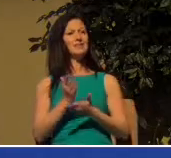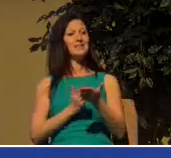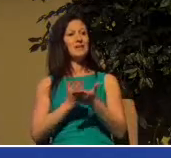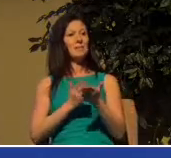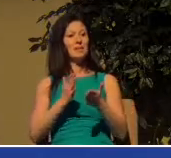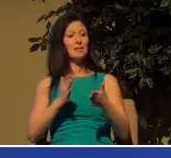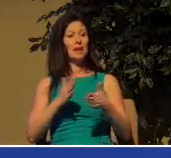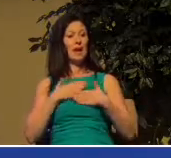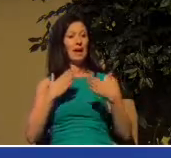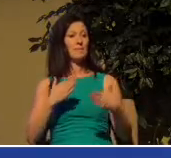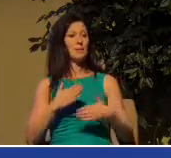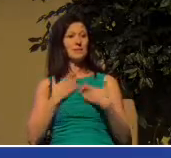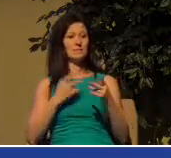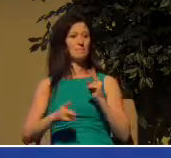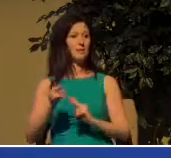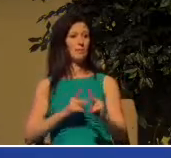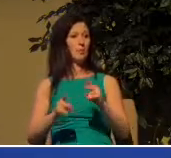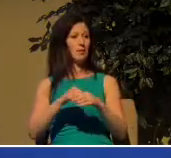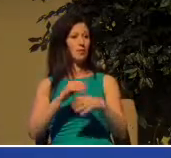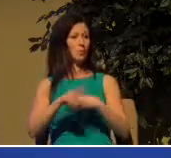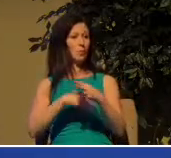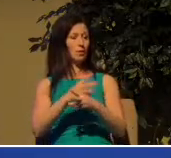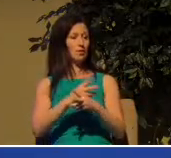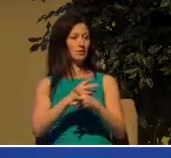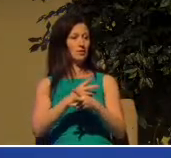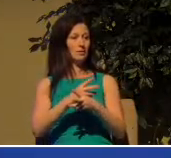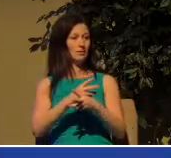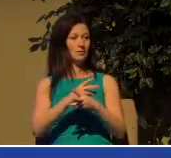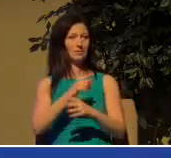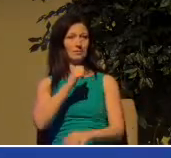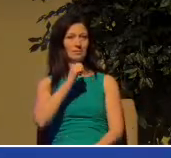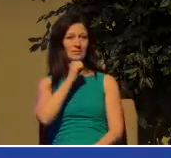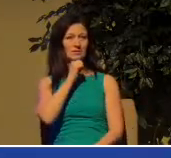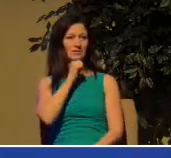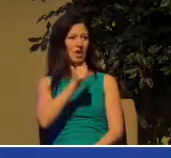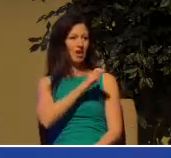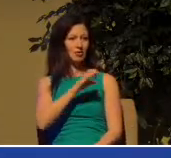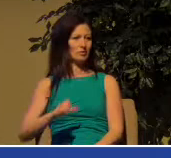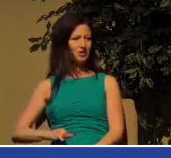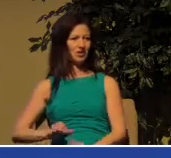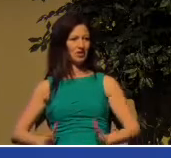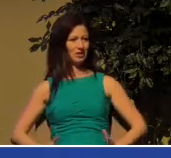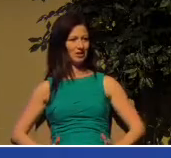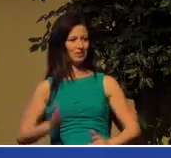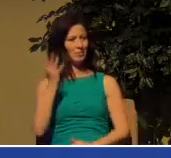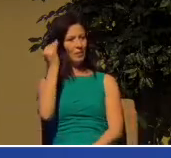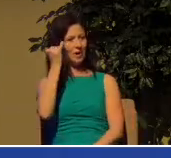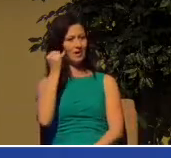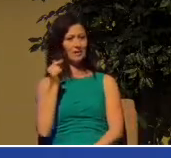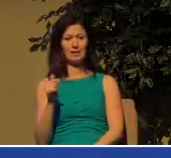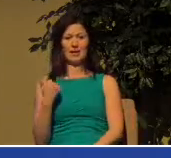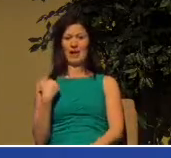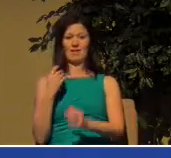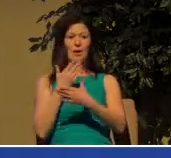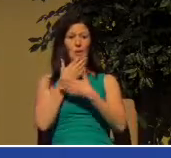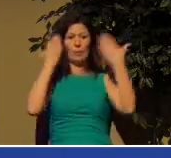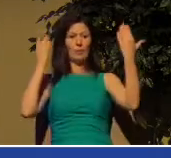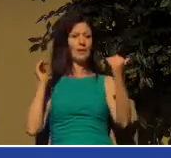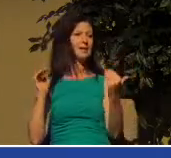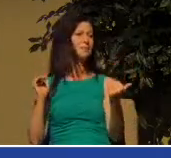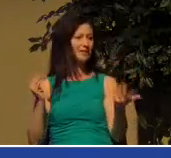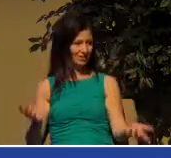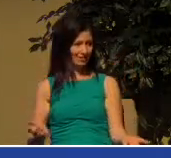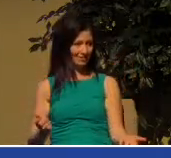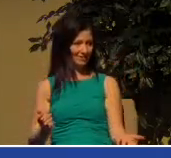Danish people. And you know why they're happy? Because they have no expectations. And if you want to see